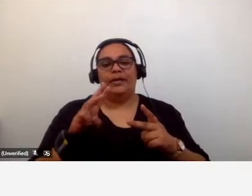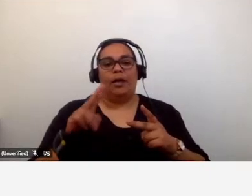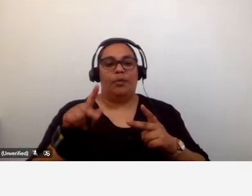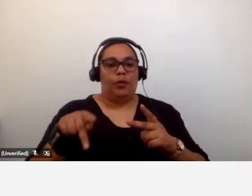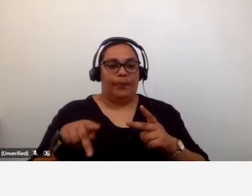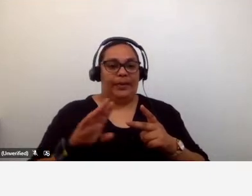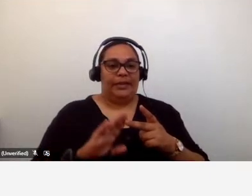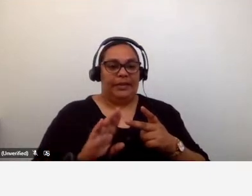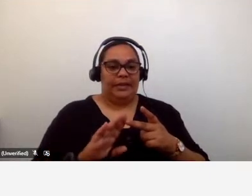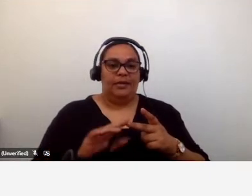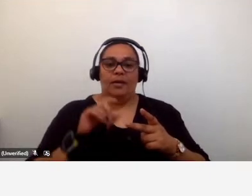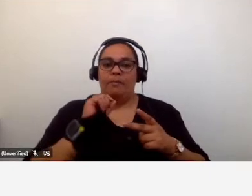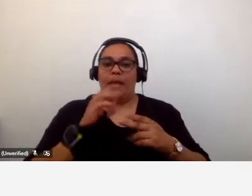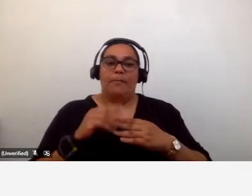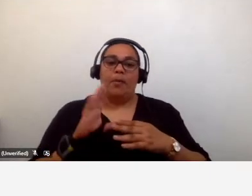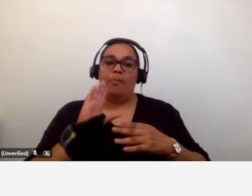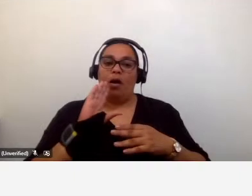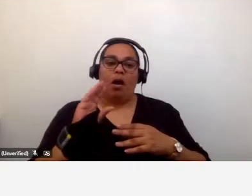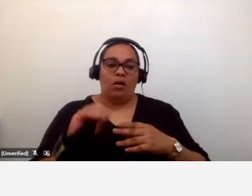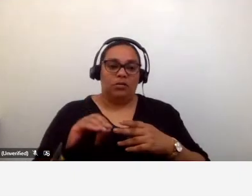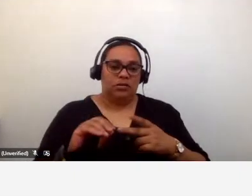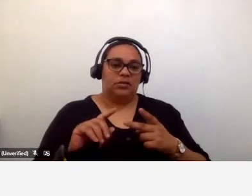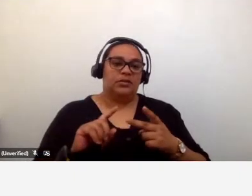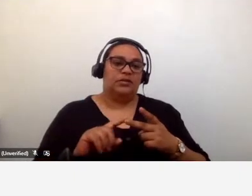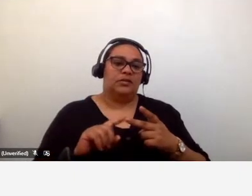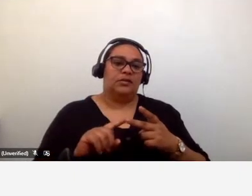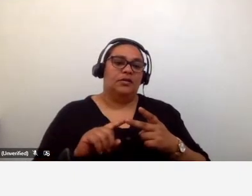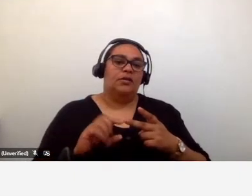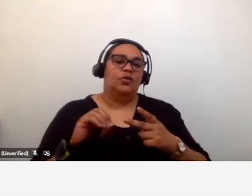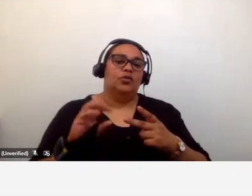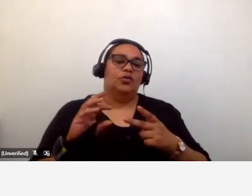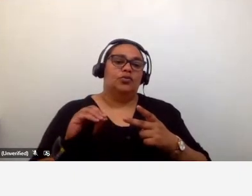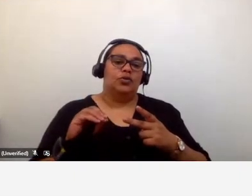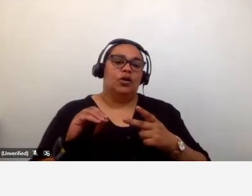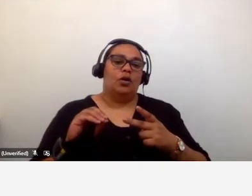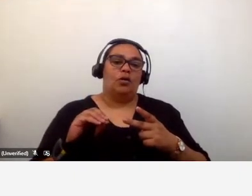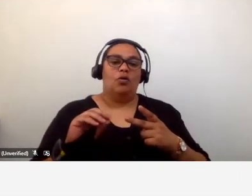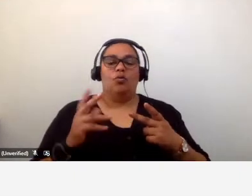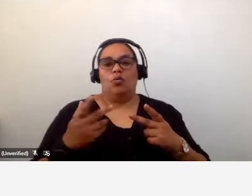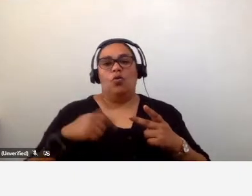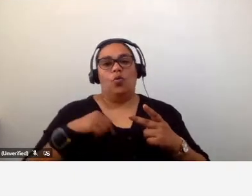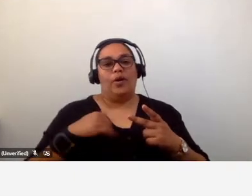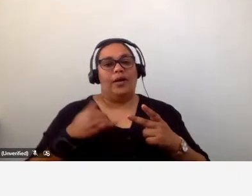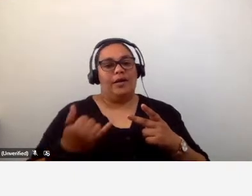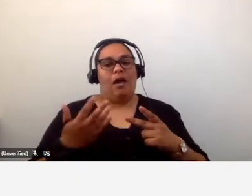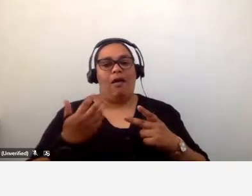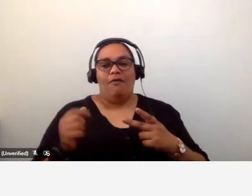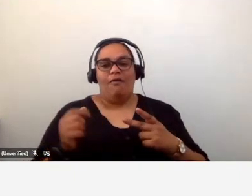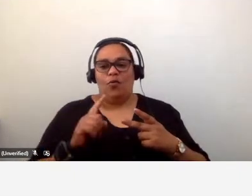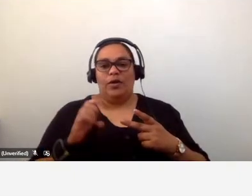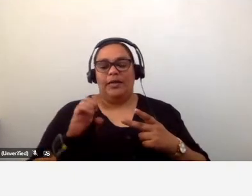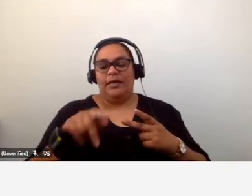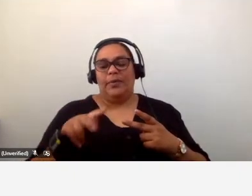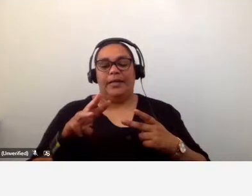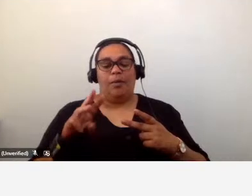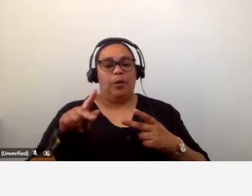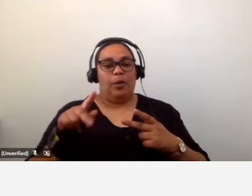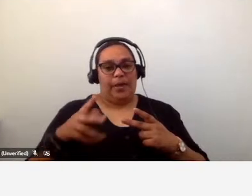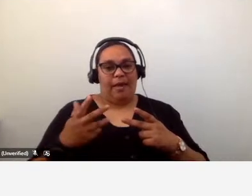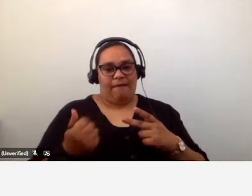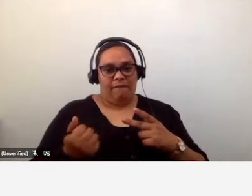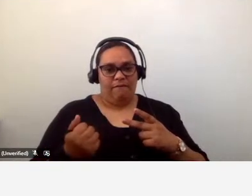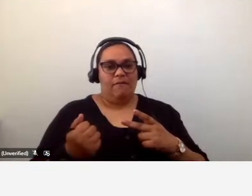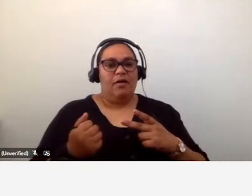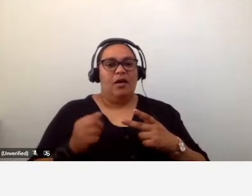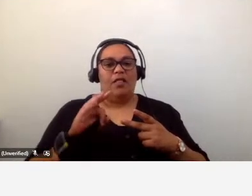EPWPs that the member asked. So we currently have EPWPs